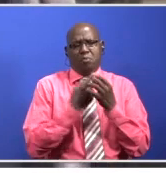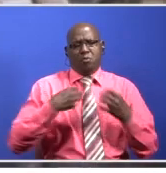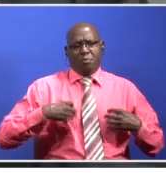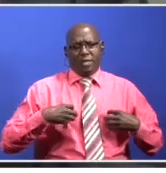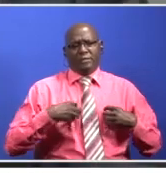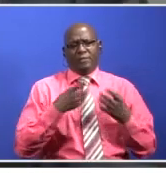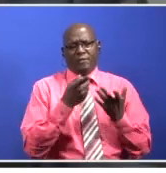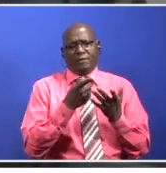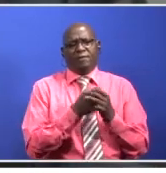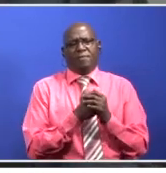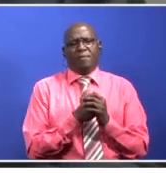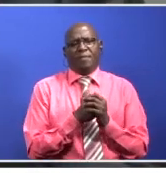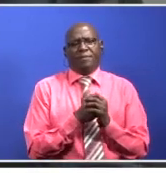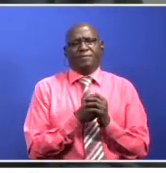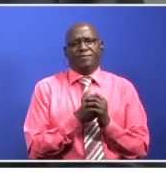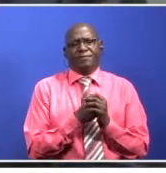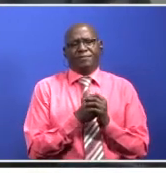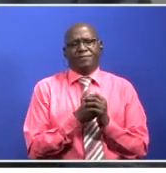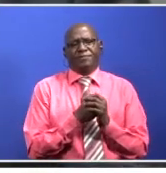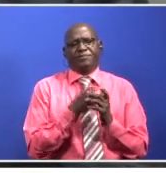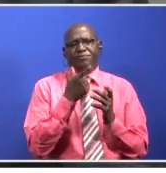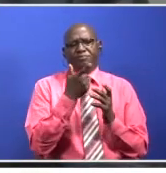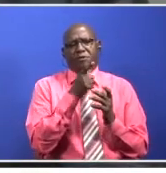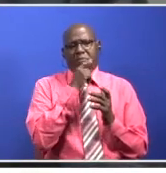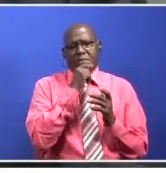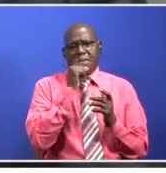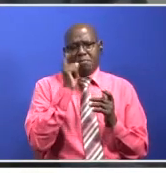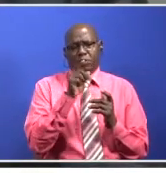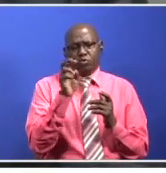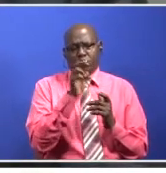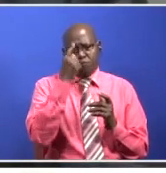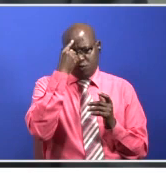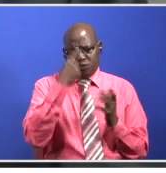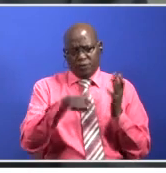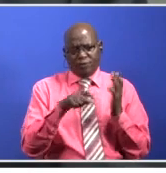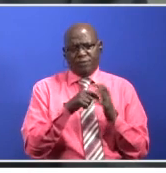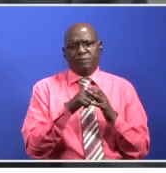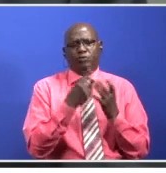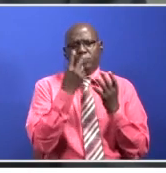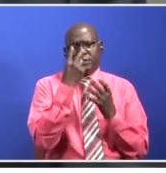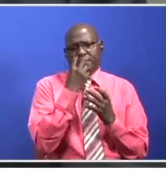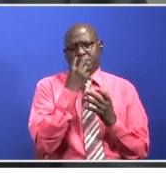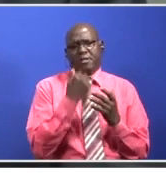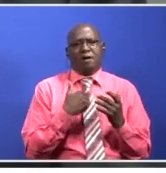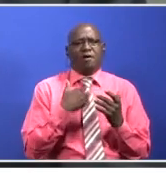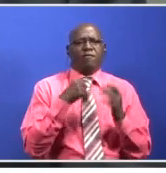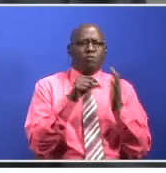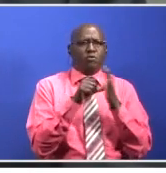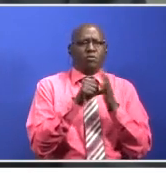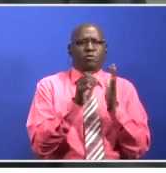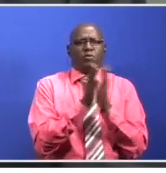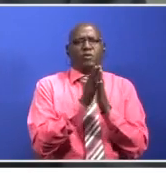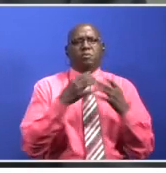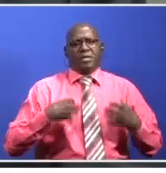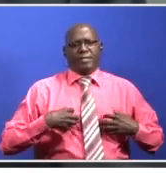breast skin. What are these signs that men should look for to suspect that they could be having a problem with their